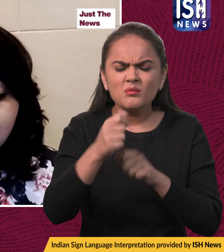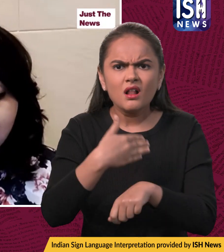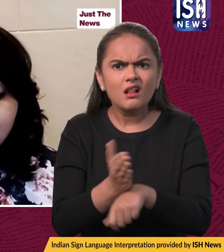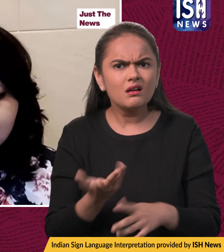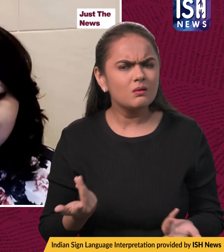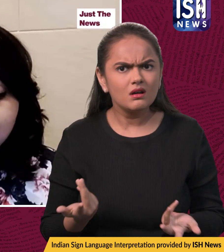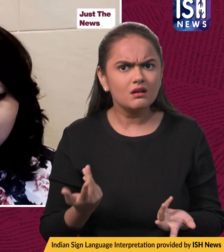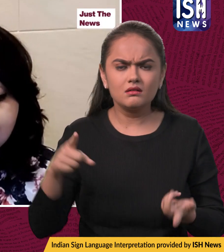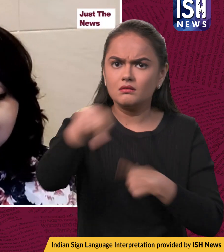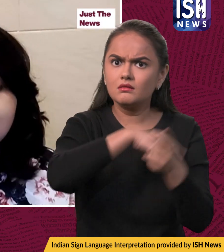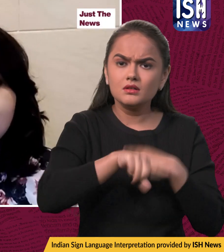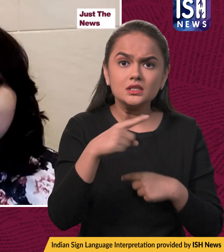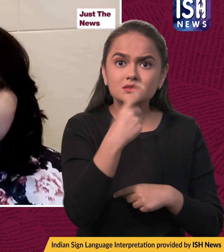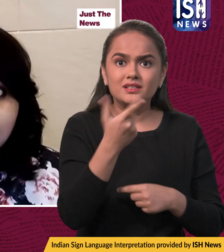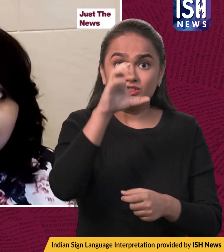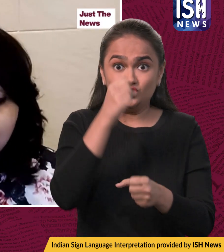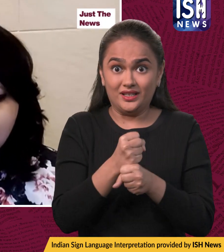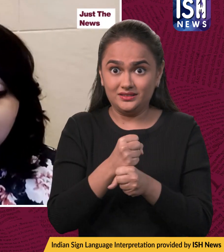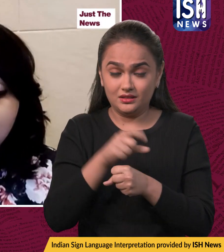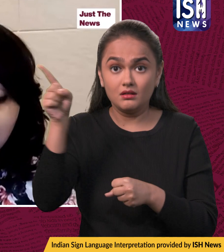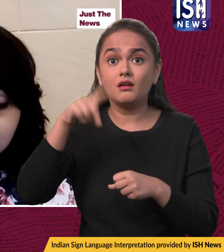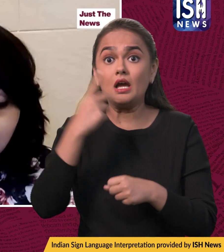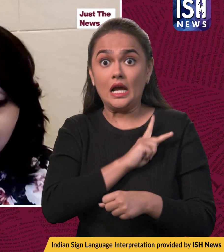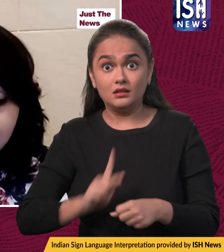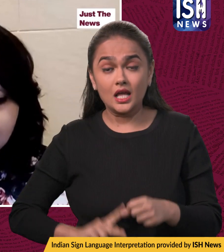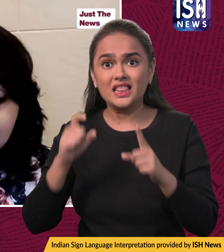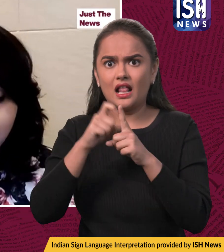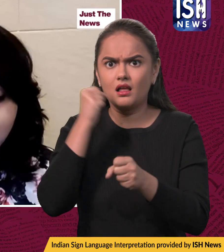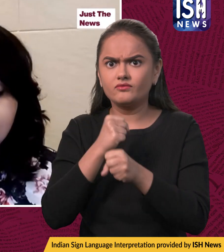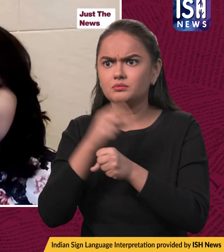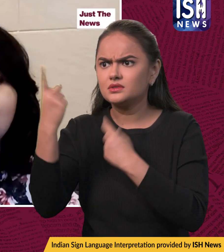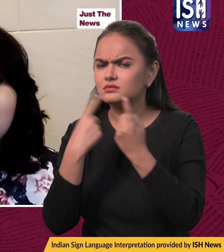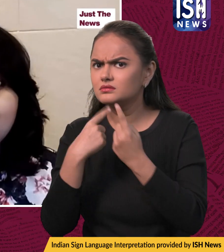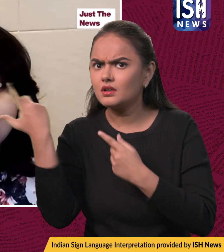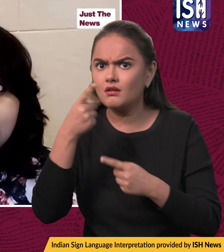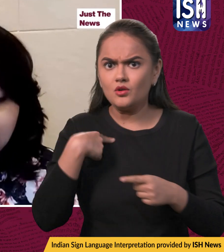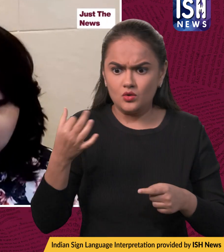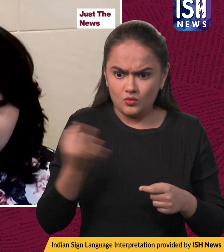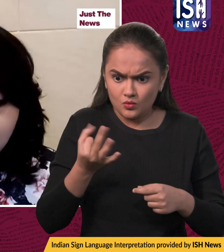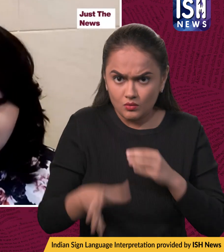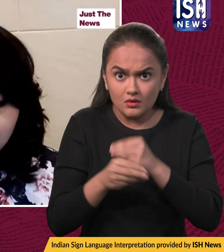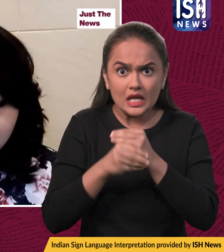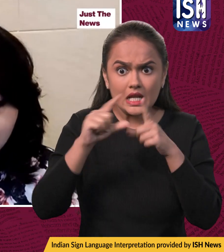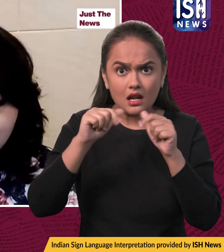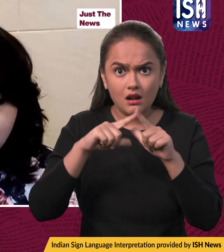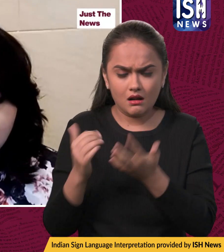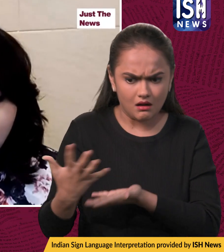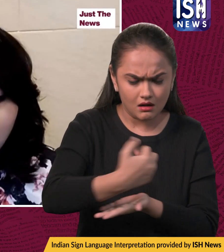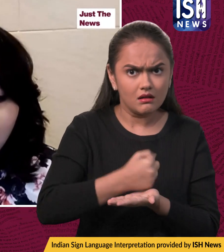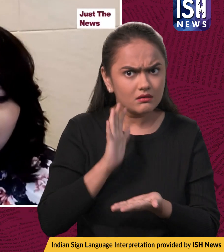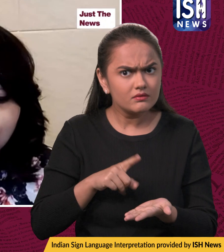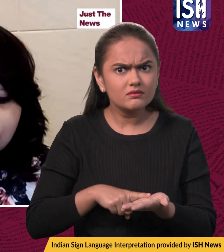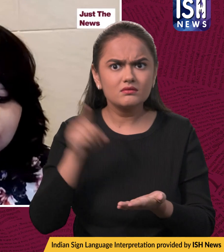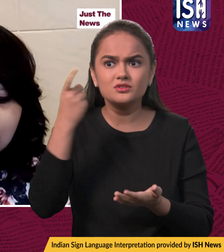victims. Now, it also issued notices to Chhattisgarh, Karnataka and Delhi governments seeking additional data in the subject.